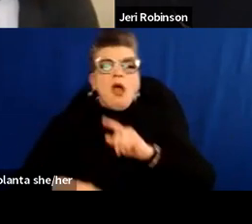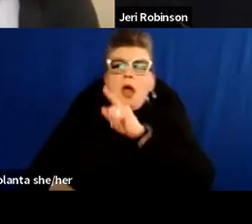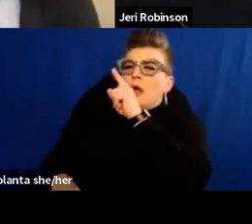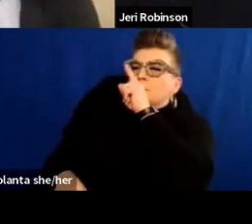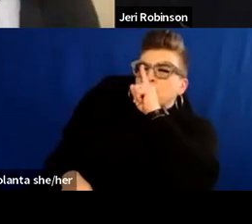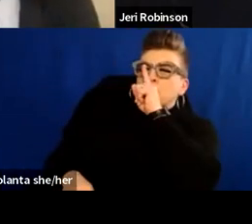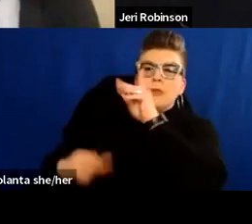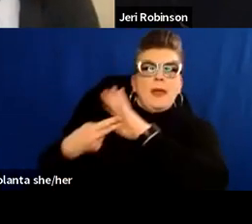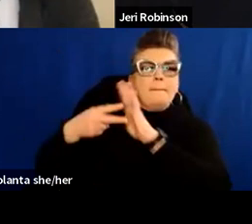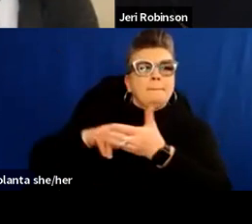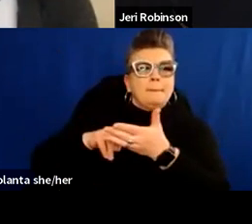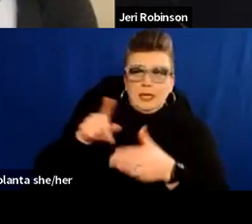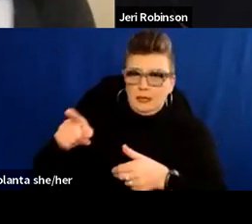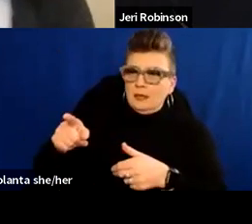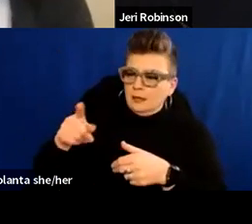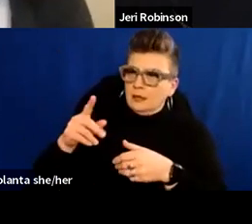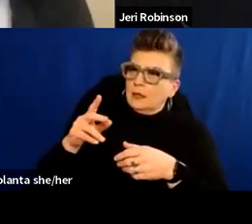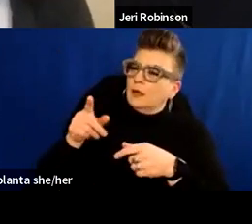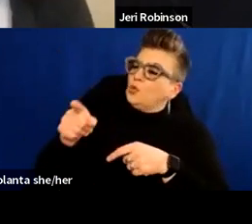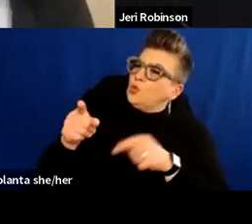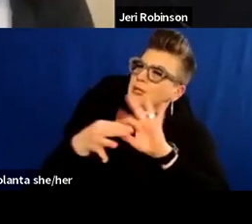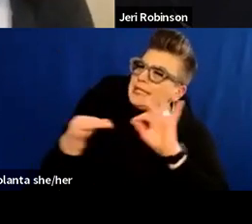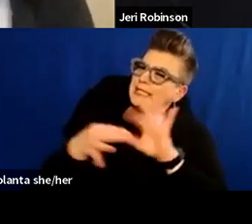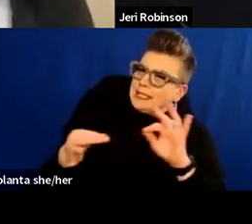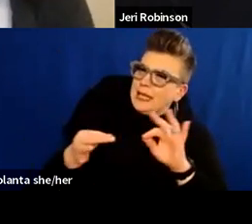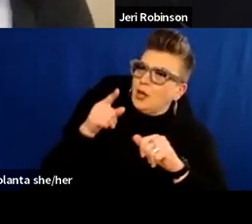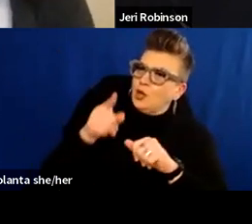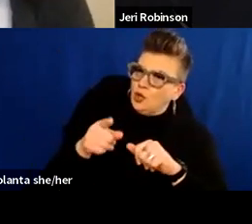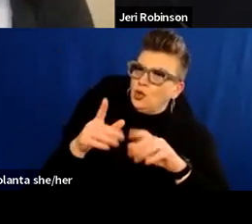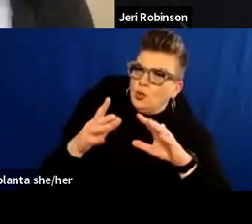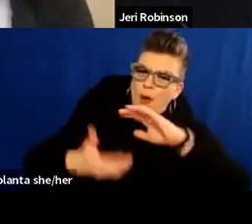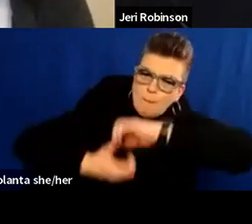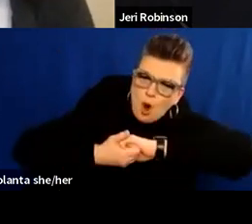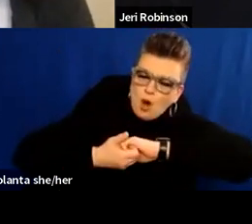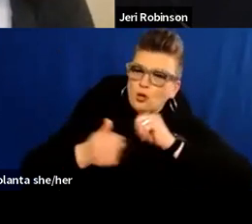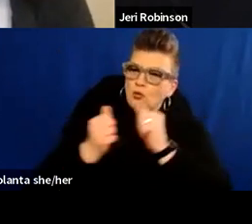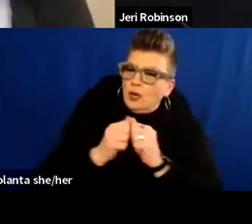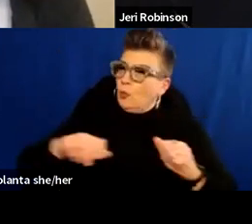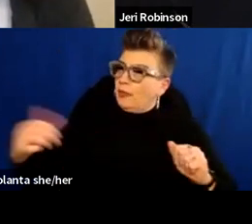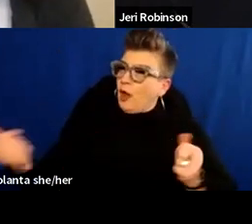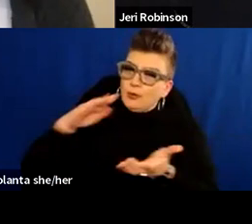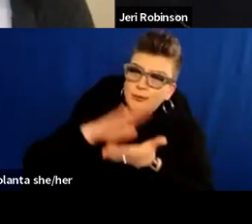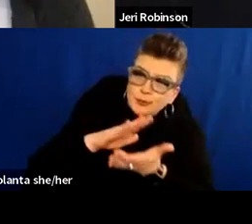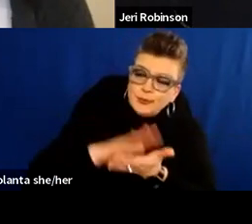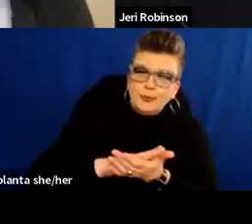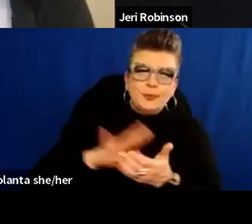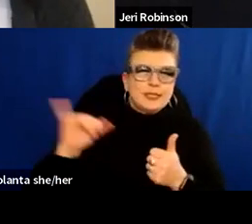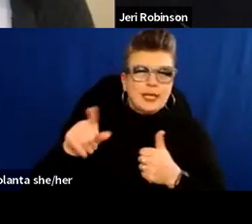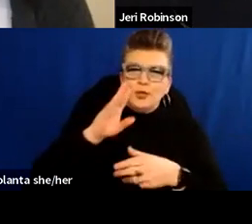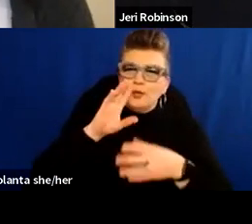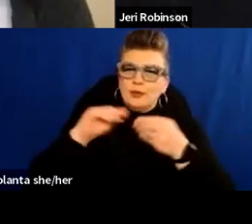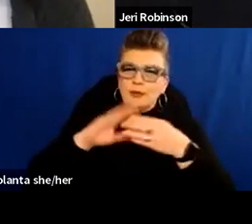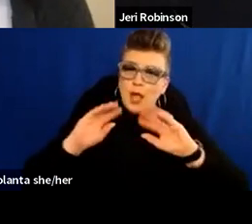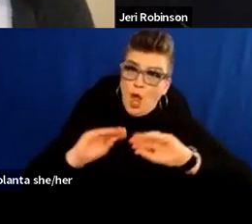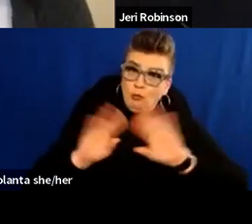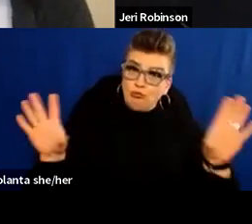um you said there just mean um you're partnering up with other schools um like um you talked about brighton high school